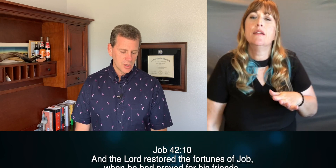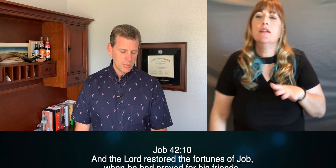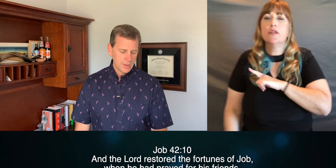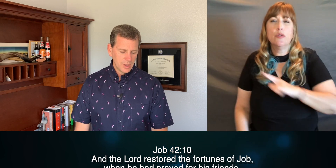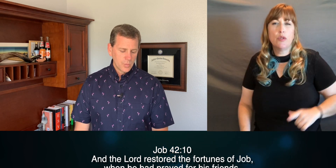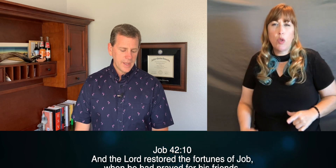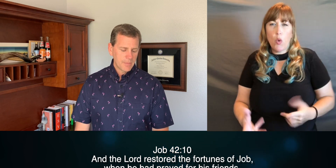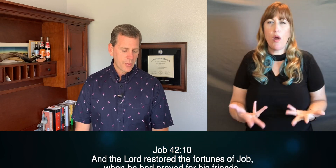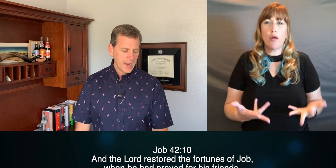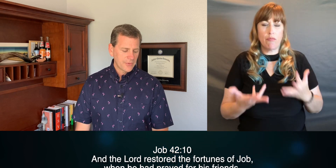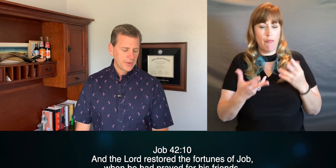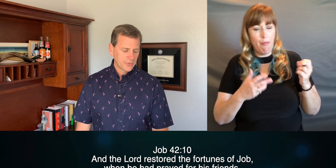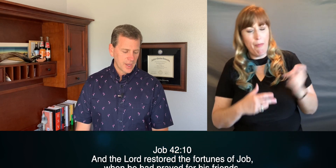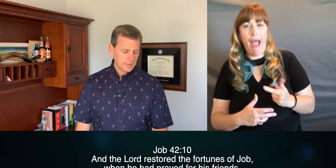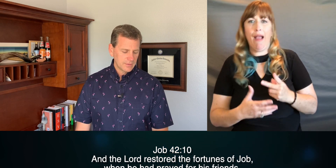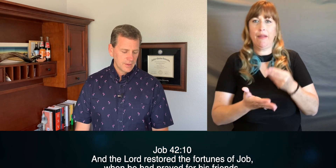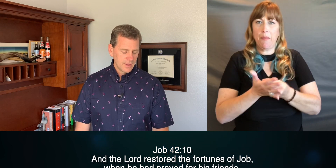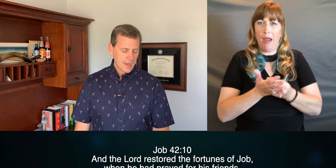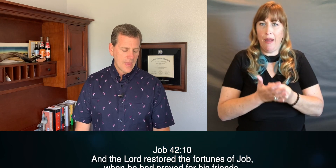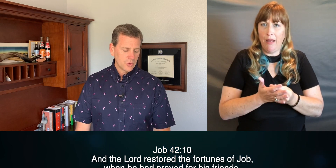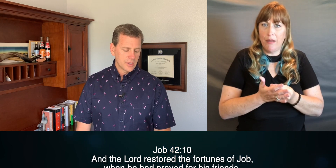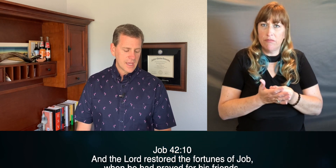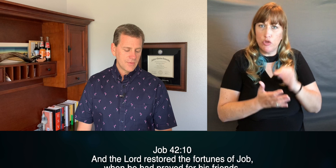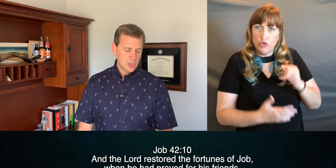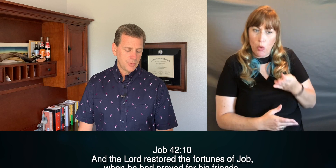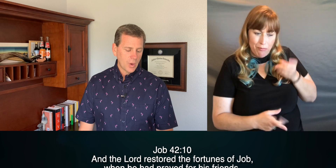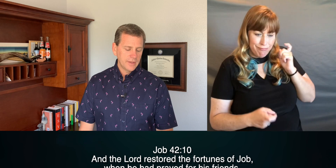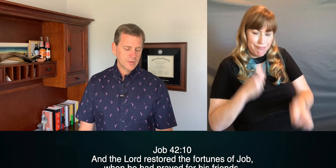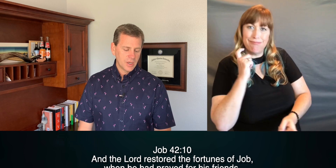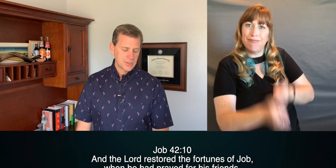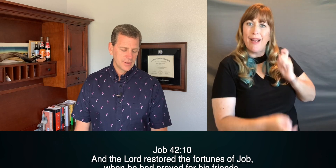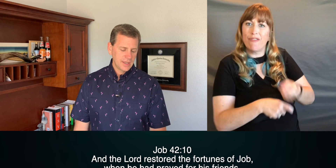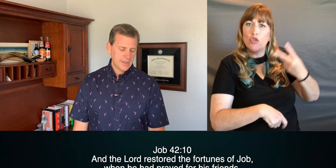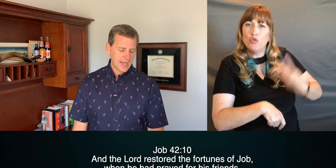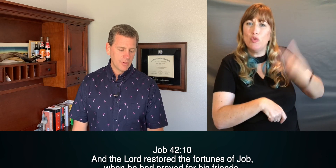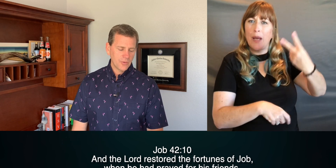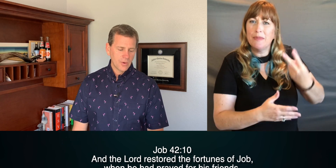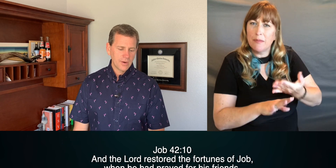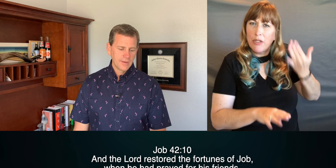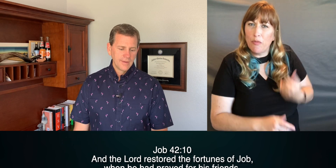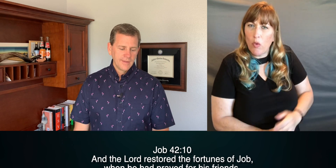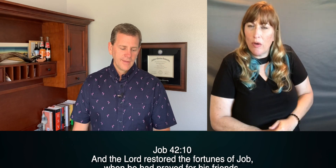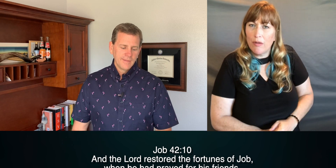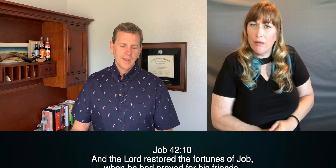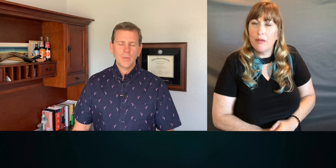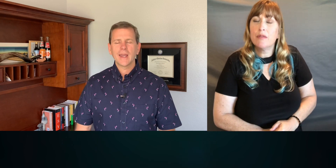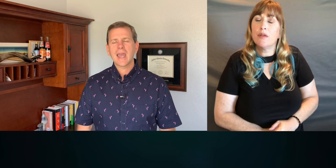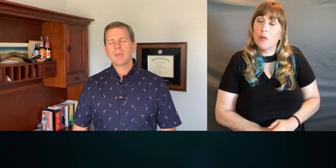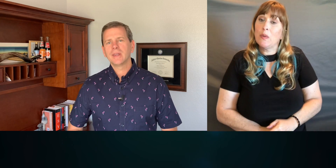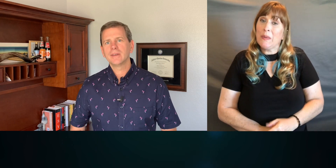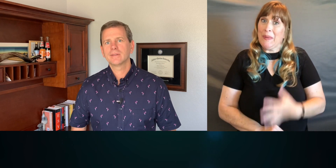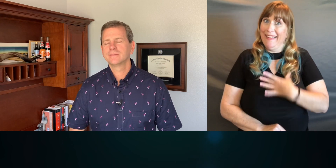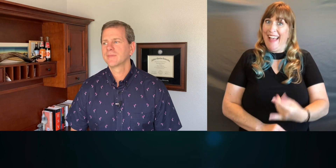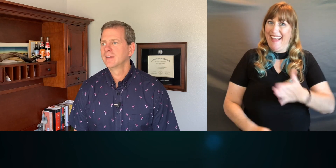of Job when he had prayed for his friends, and the Lord gave Job twice as much as he had before." You know, we like